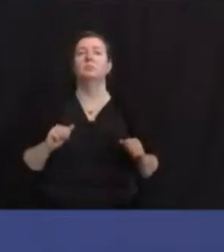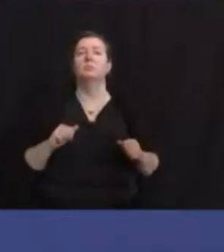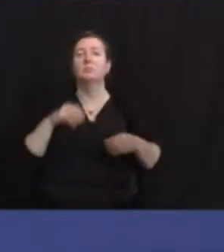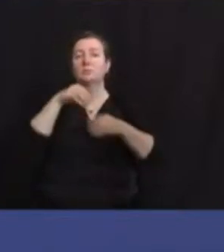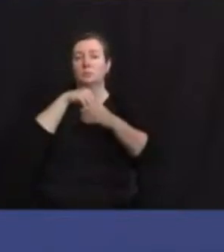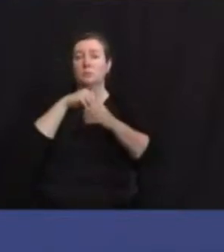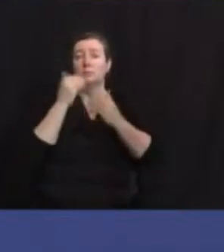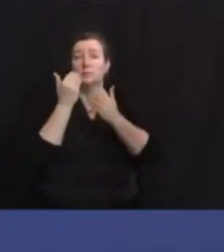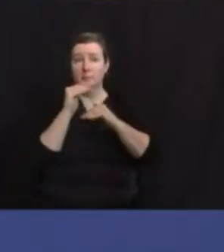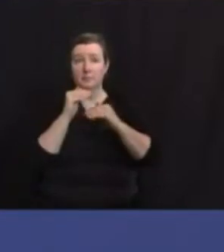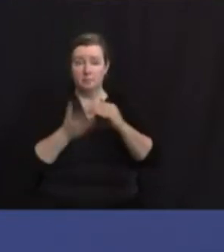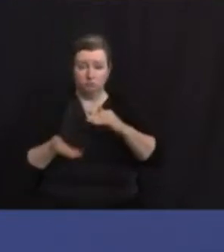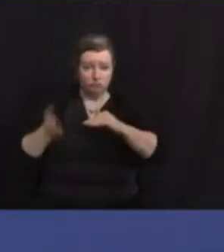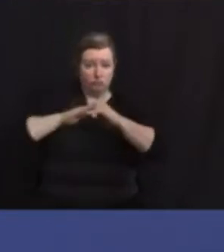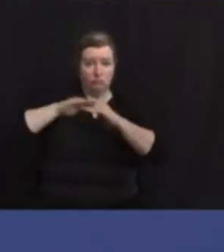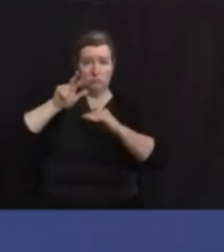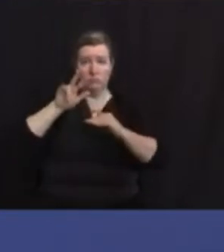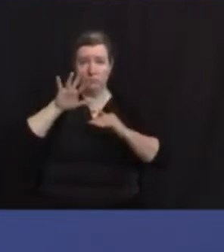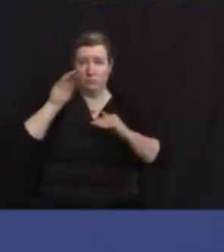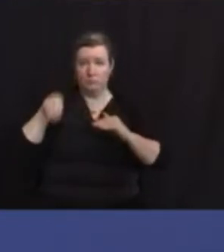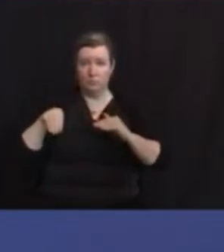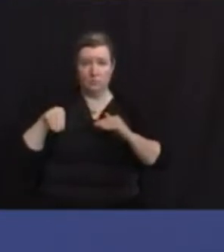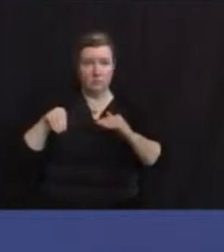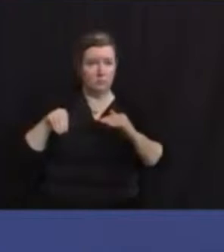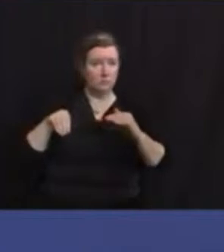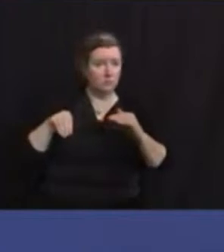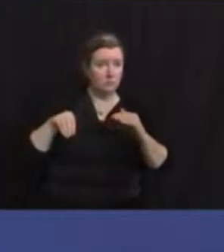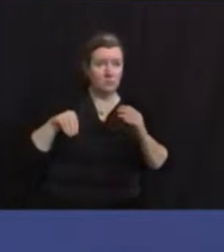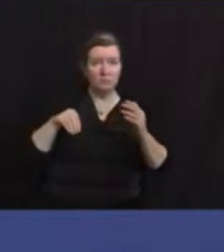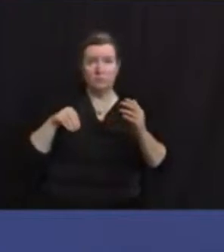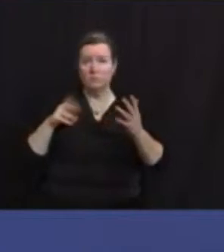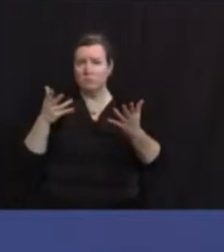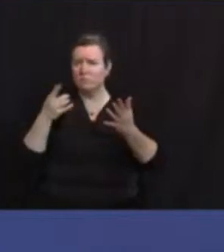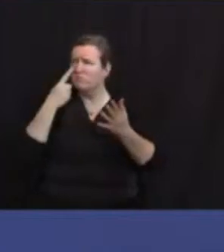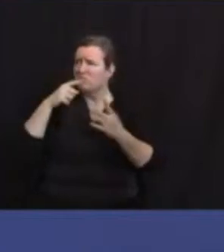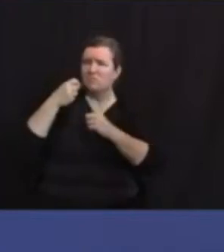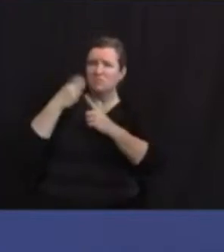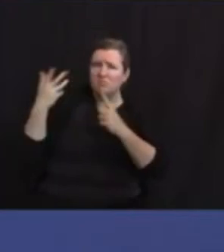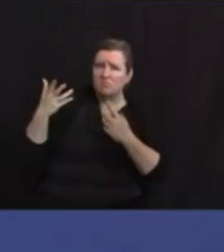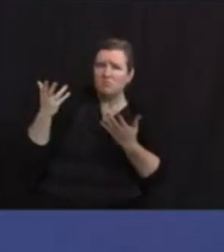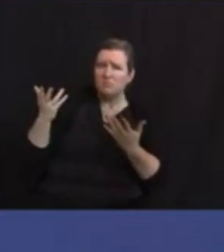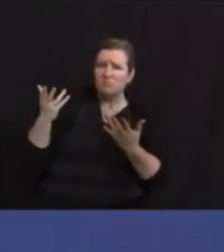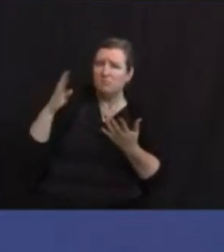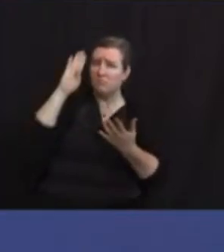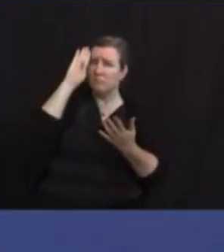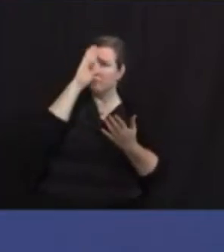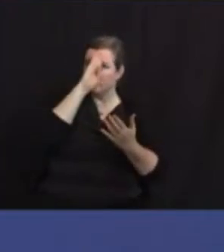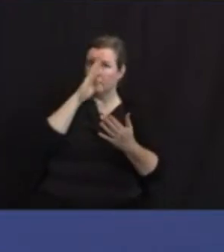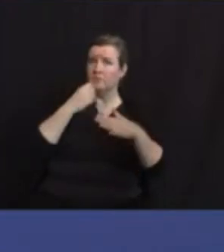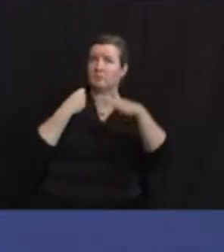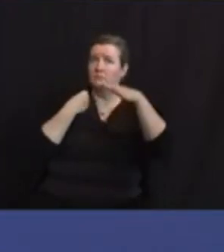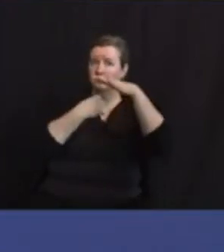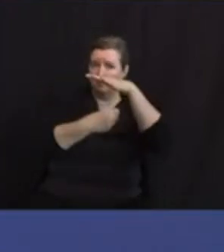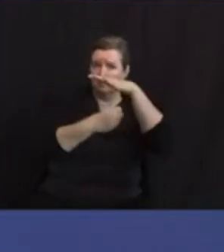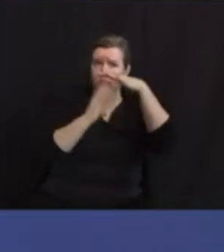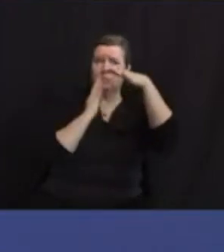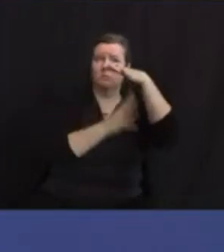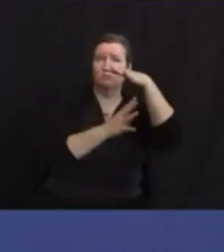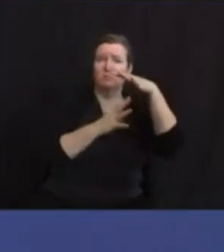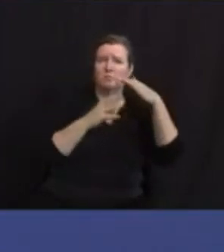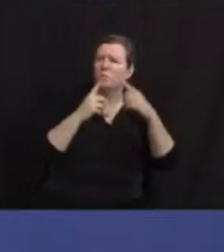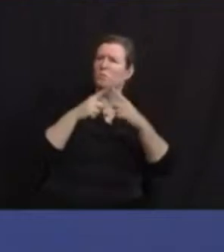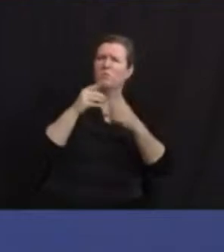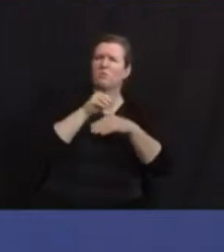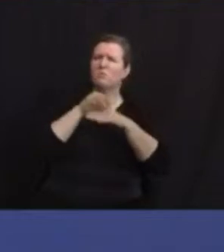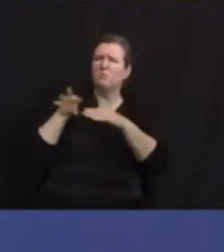you, Governor, and perhaps the doctors explain, besides hospitalizations, what are the other factors that are at play here? The